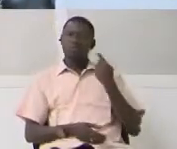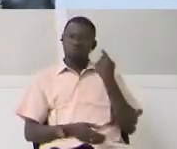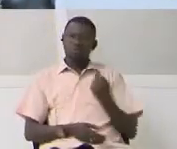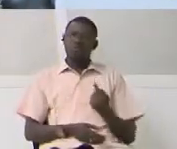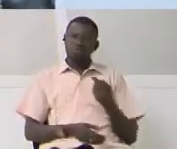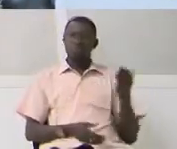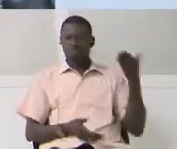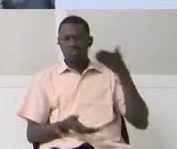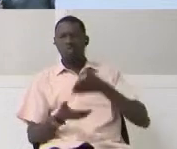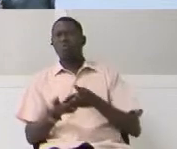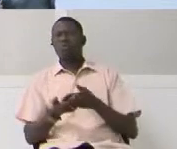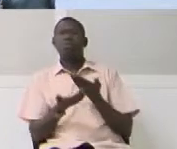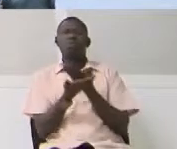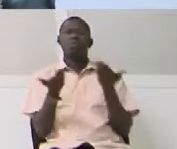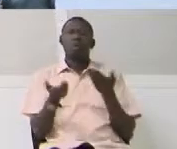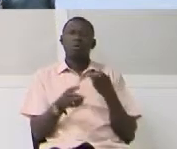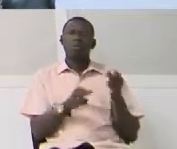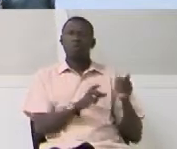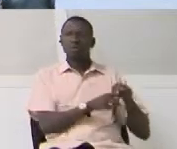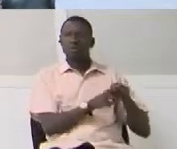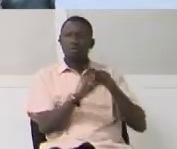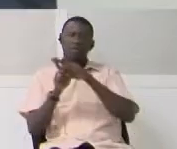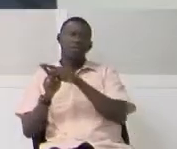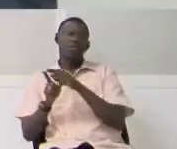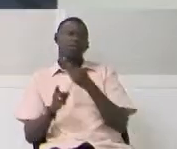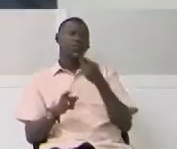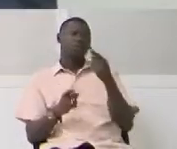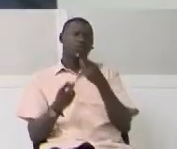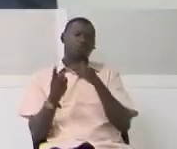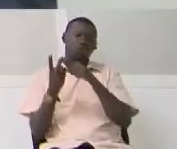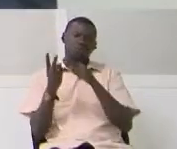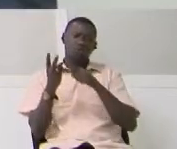I could have come alone and not bring along my aunt and the daughter.